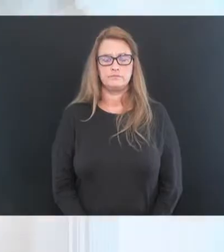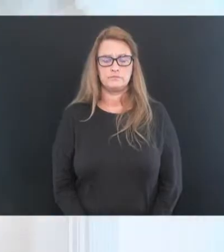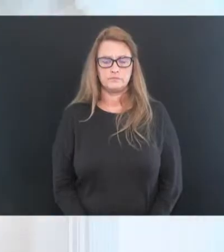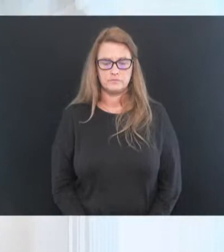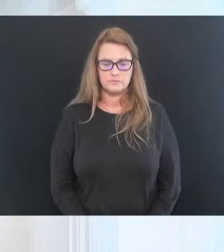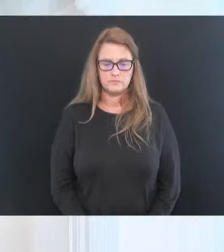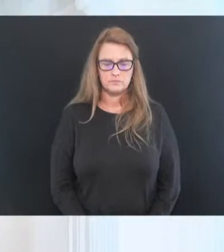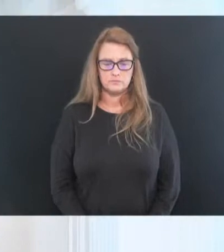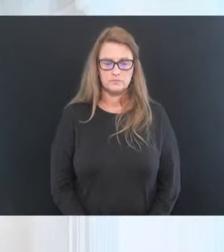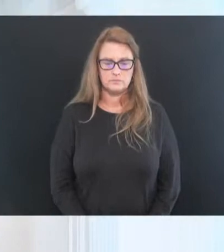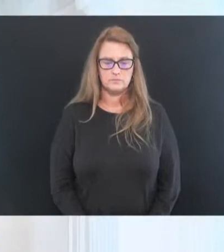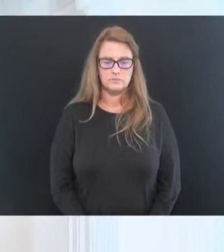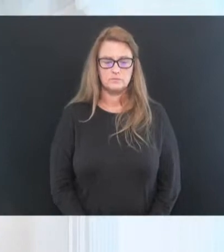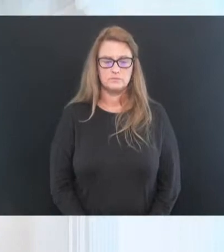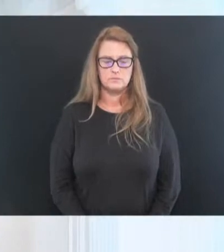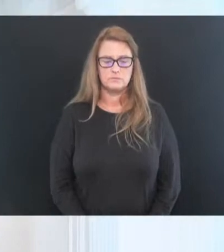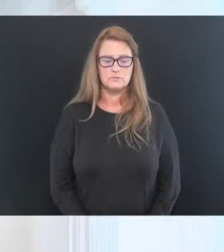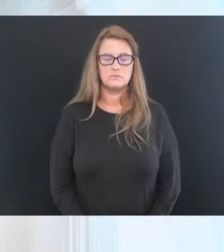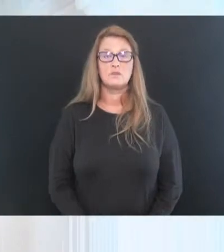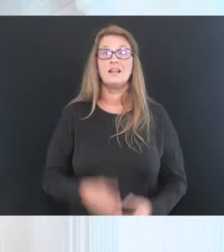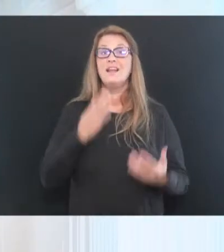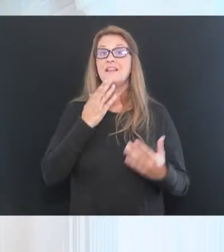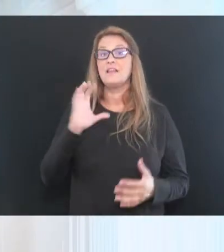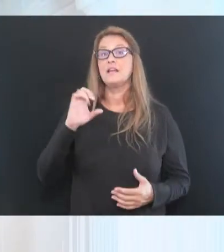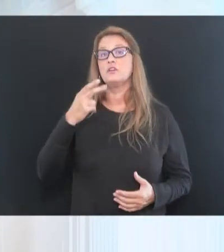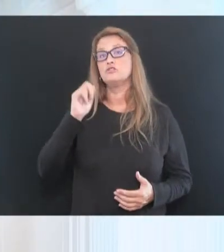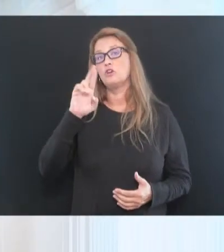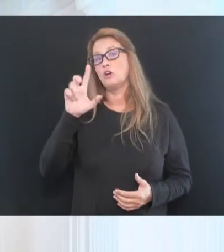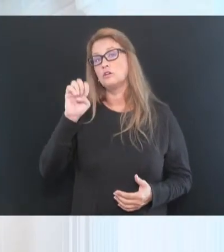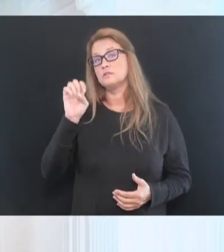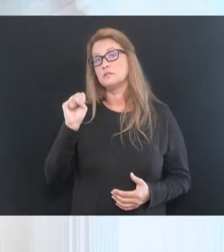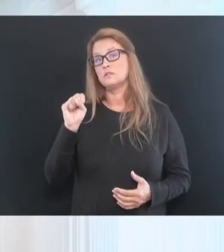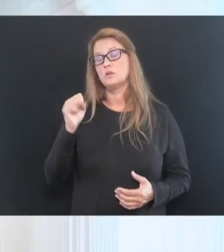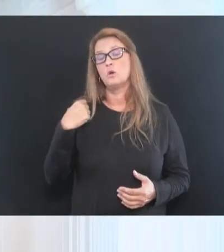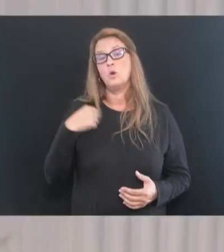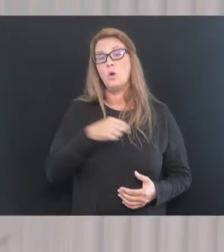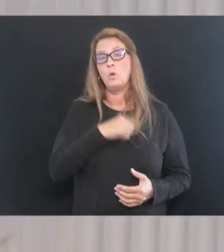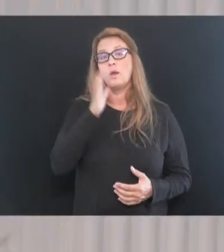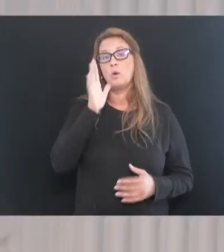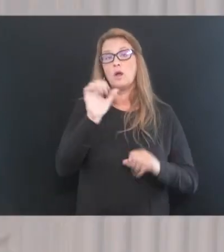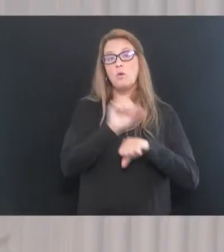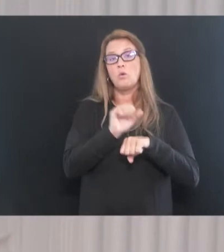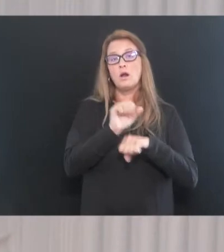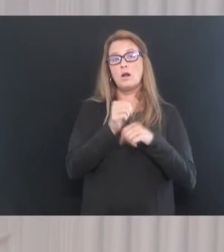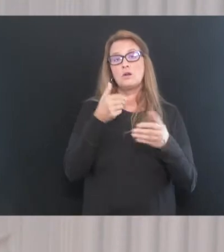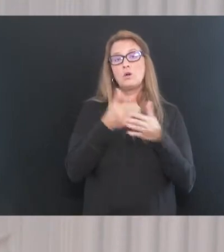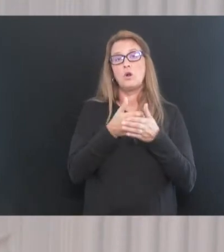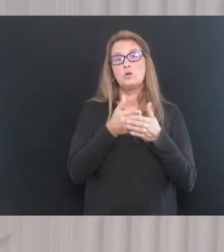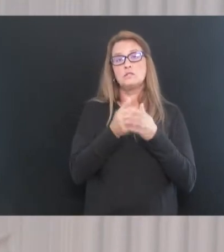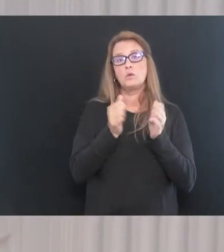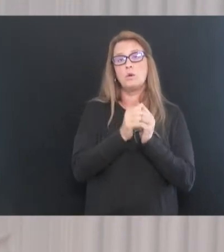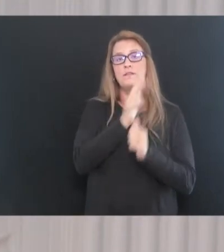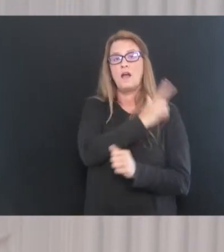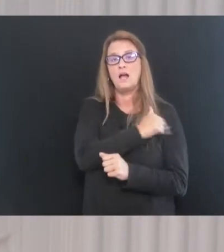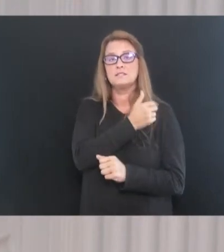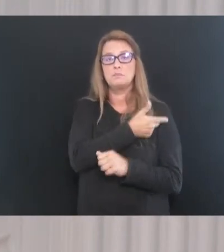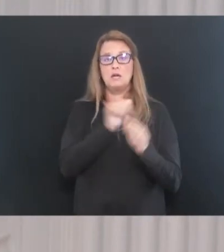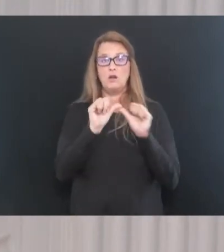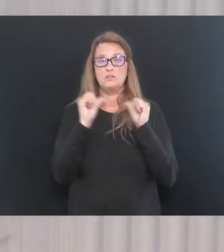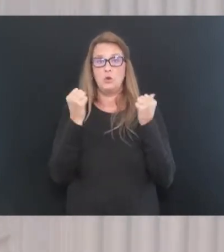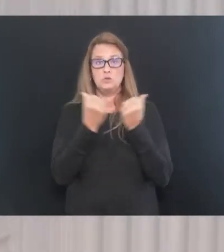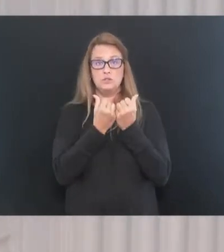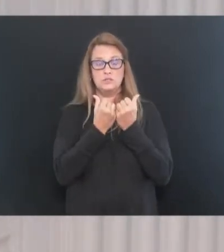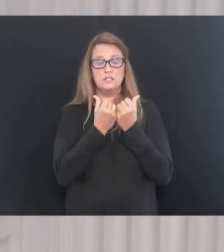Marsh. Thank you, Charles, and thank you, Governor. So we will work closely with the Hospital Association